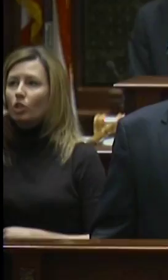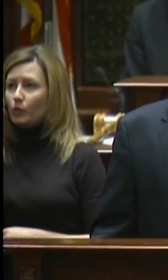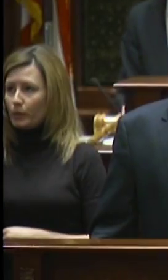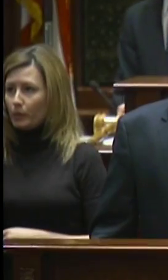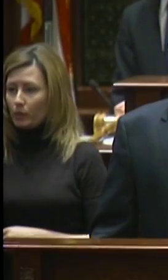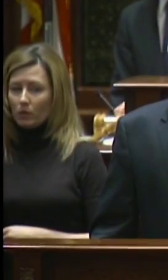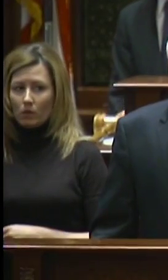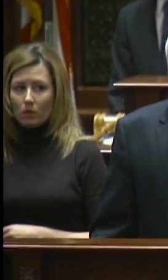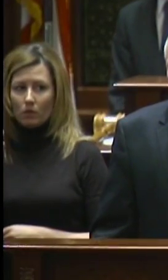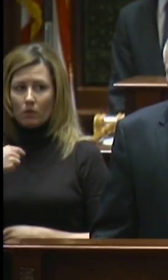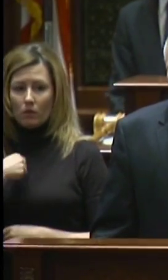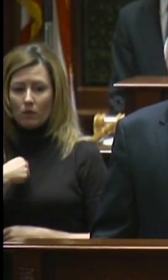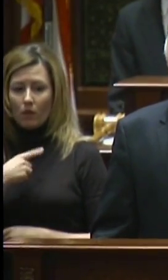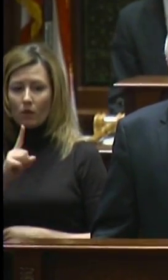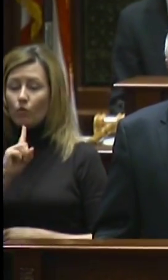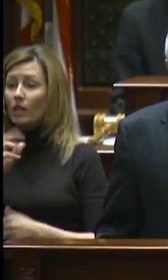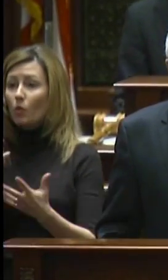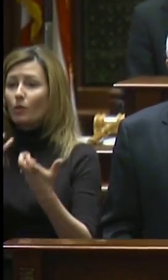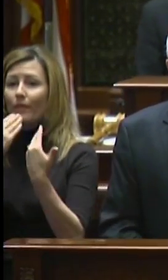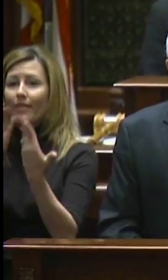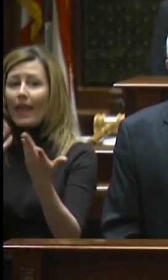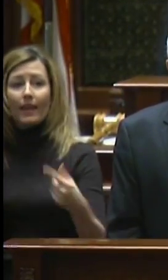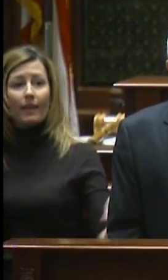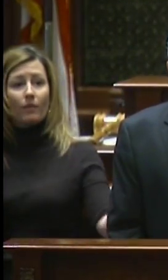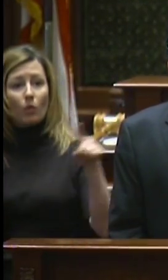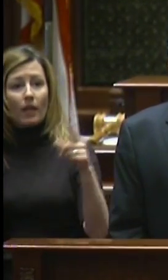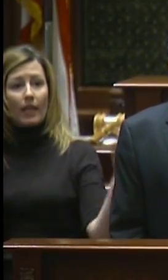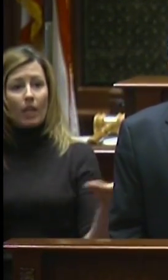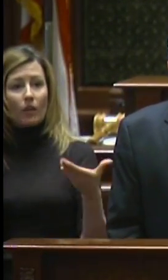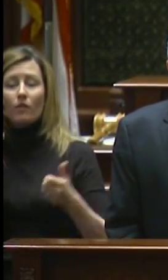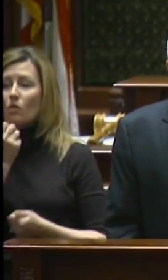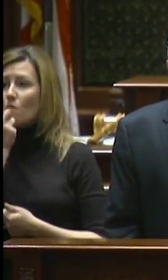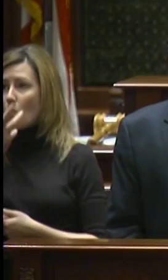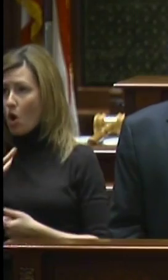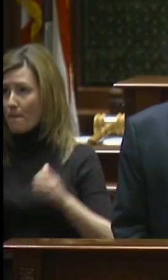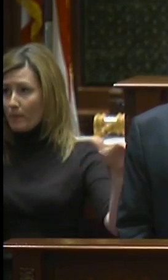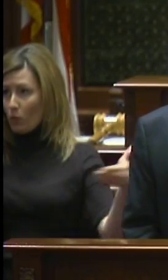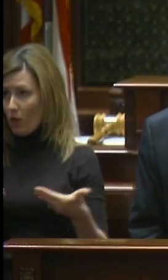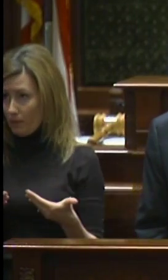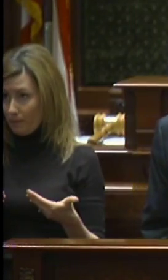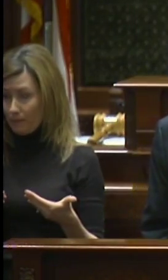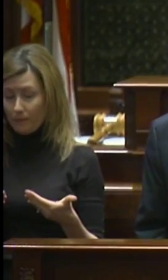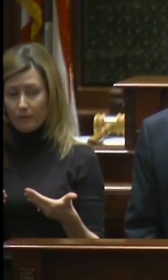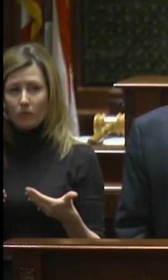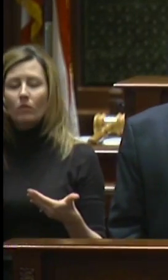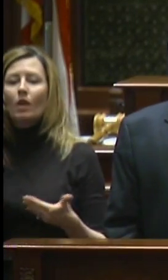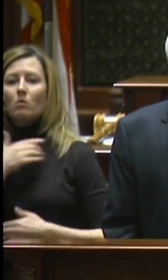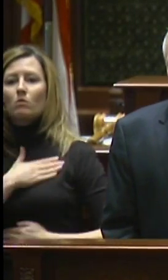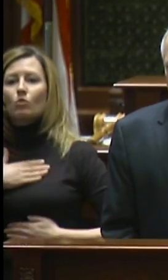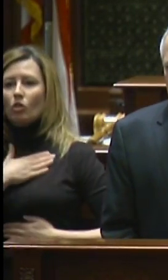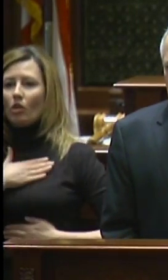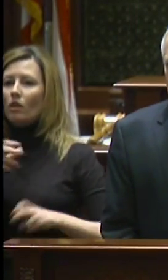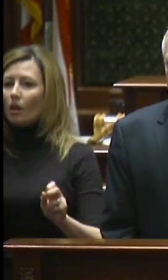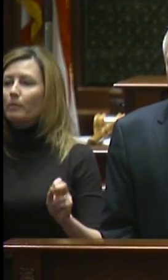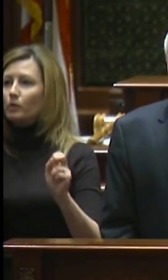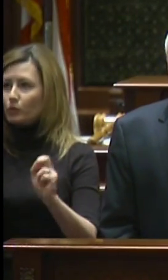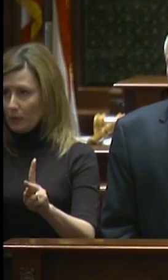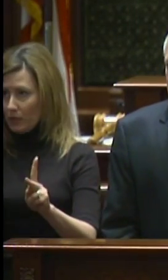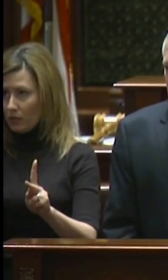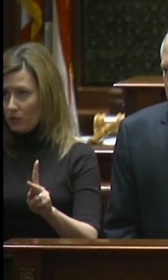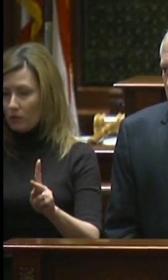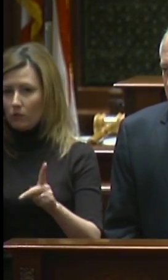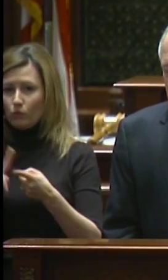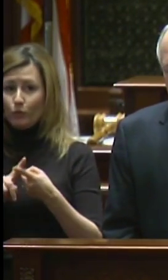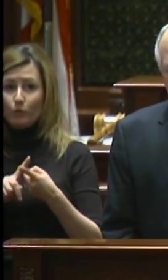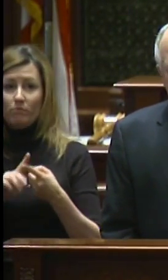And I really want to thank everyone here for the warm welcome. I appreciate the opportunity to